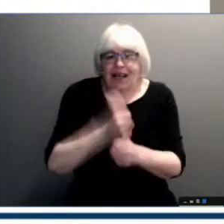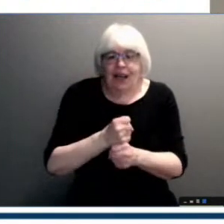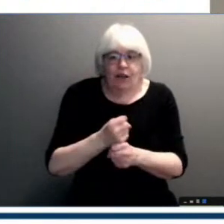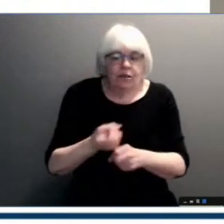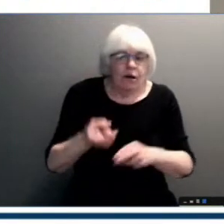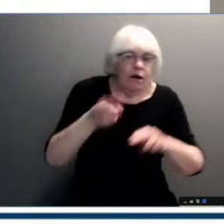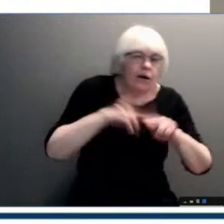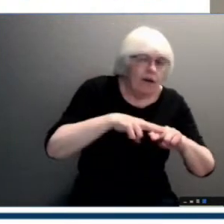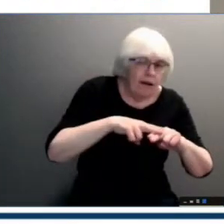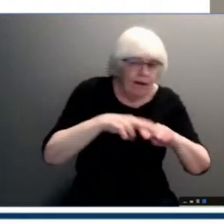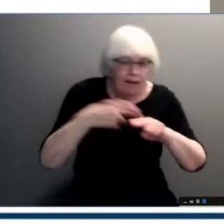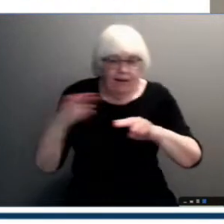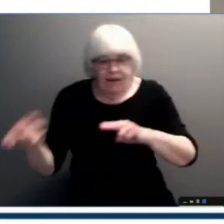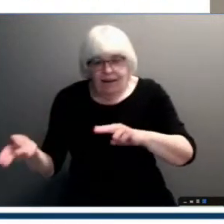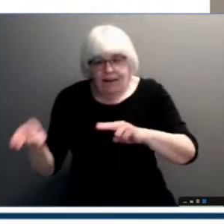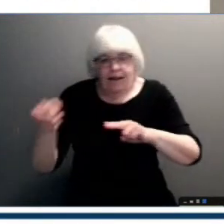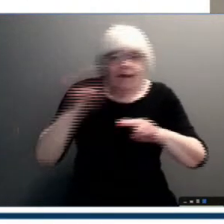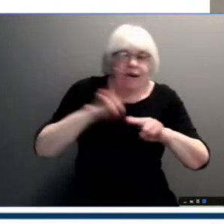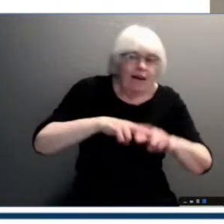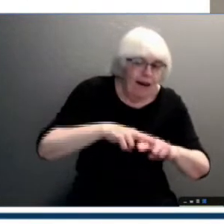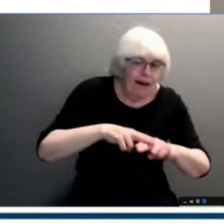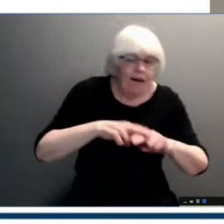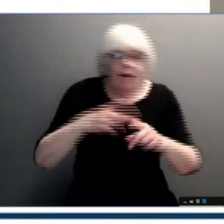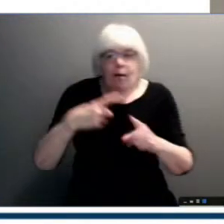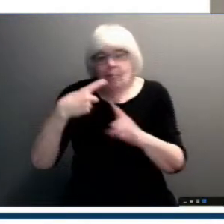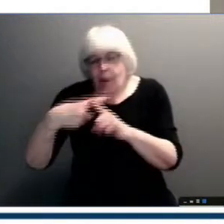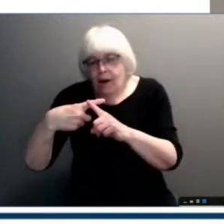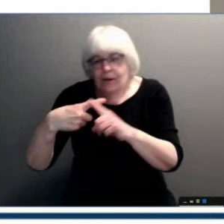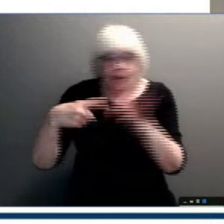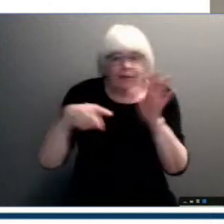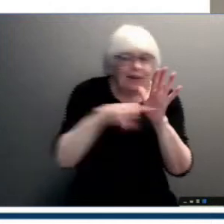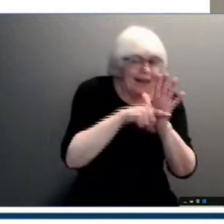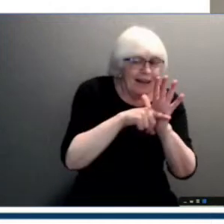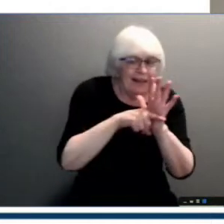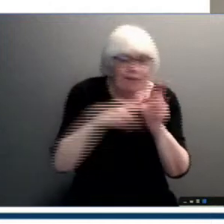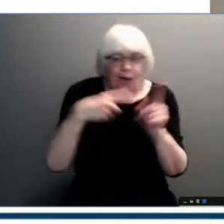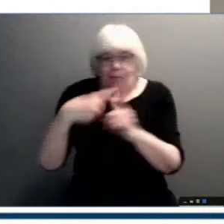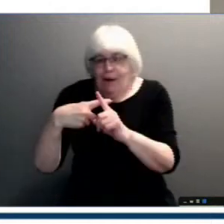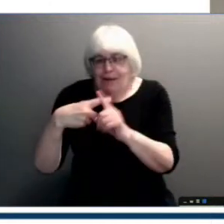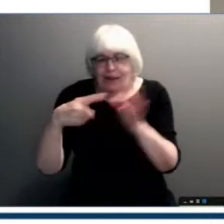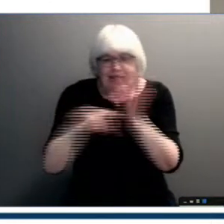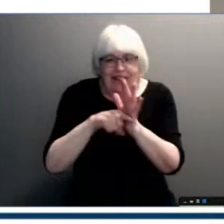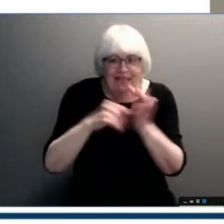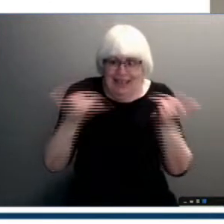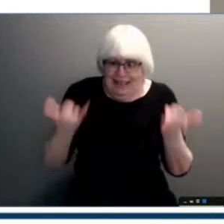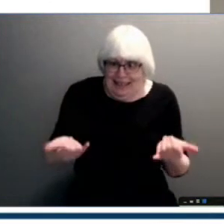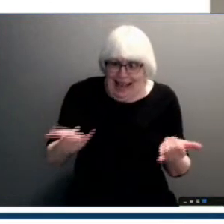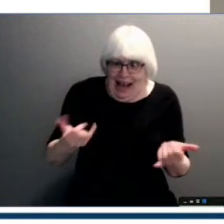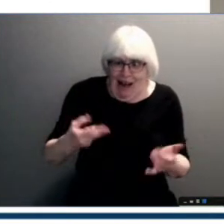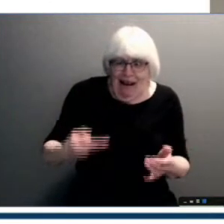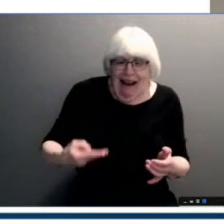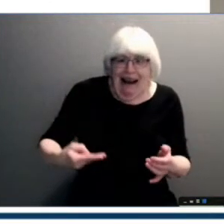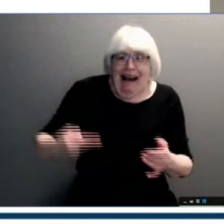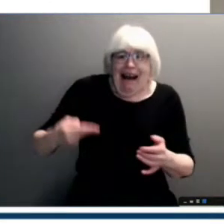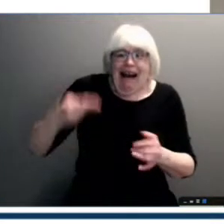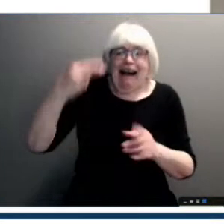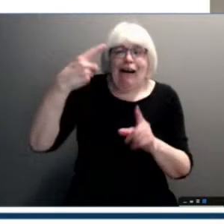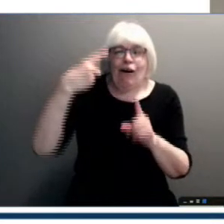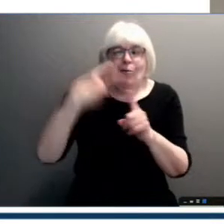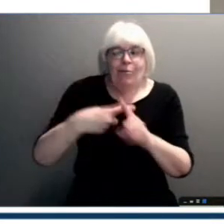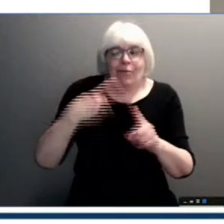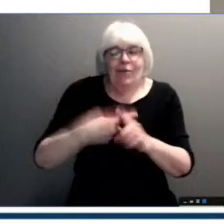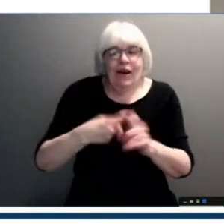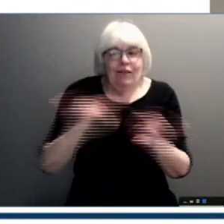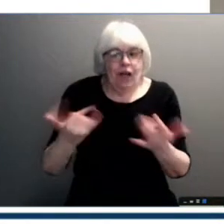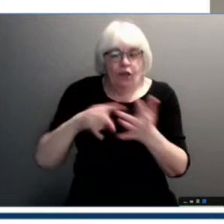virus. High case numbers, unfortunately, scare people. Omicron is pushing us to our limits. Public health